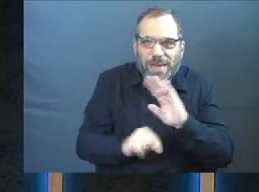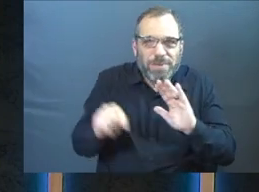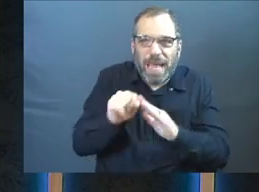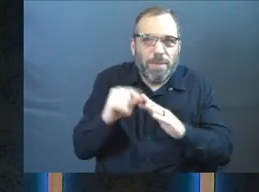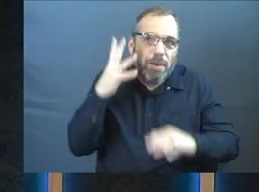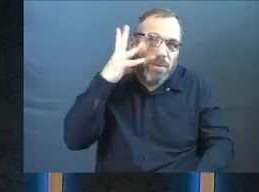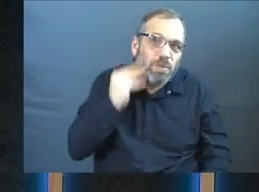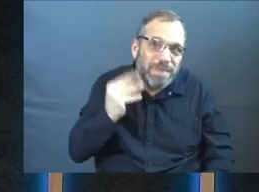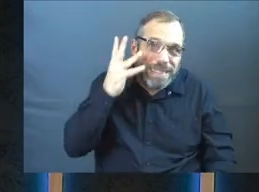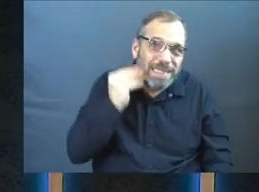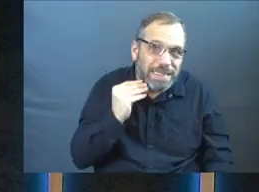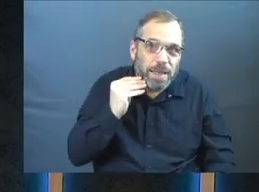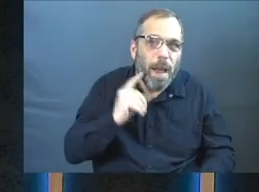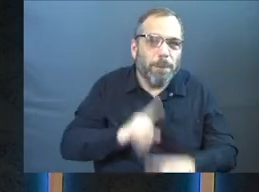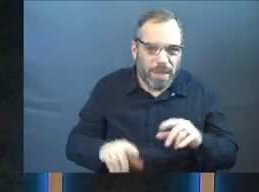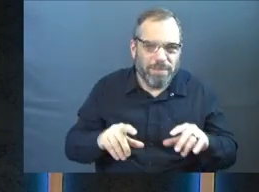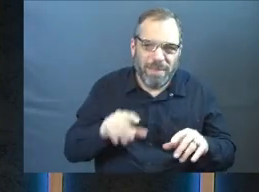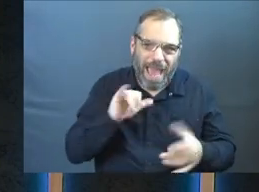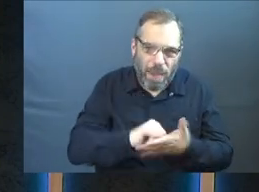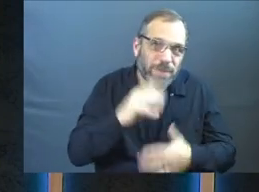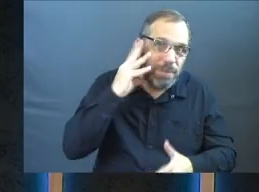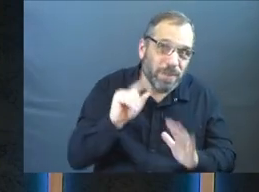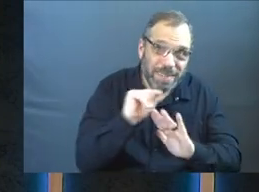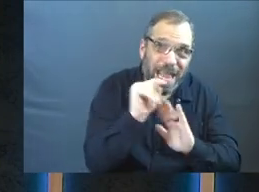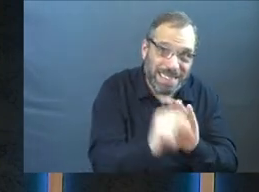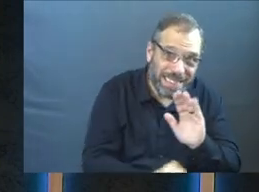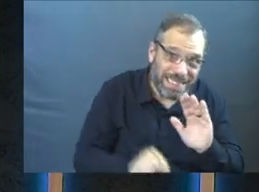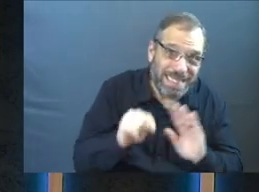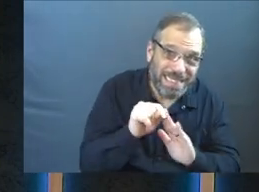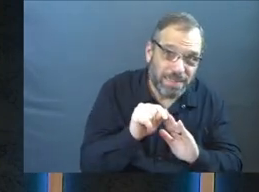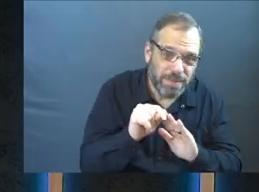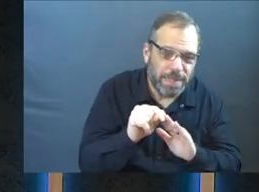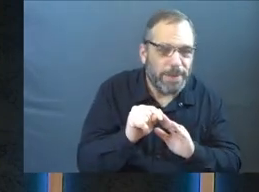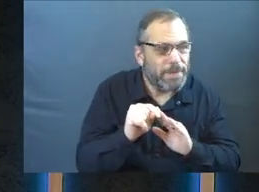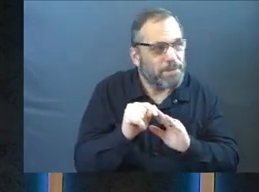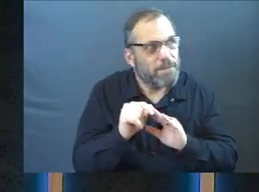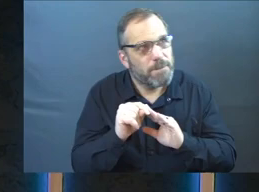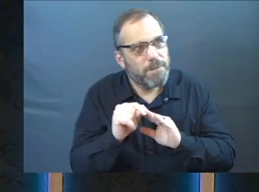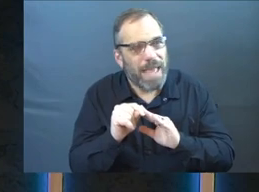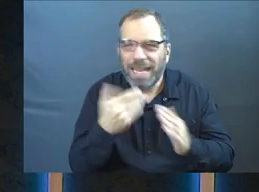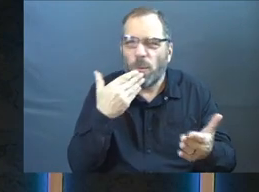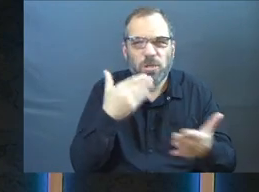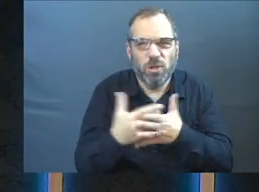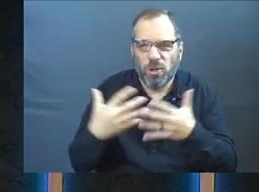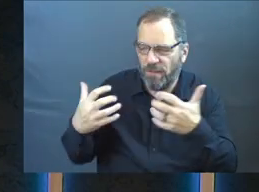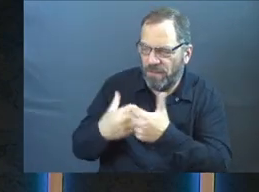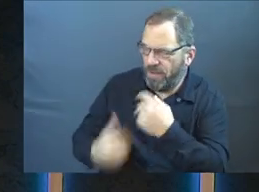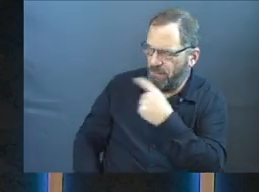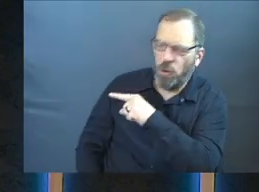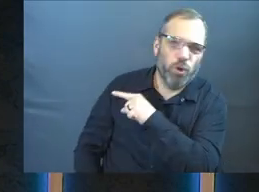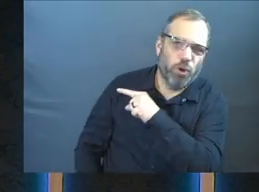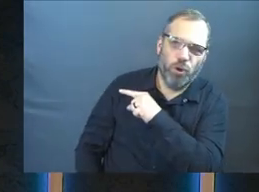was in. But I was in that season. And I wasn't a good fit for